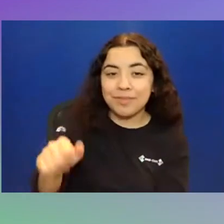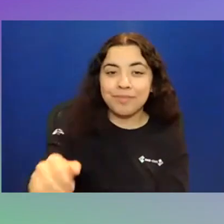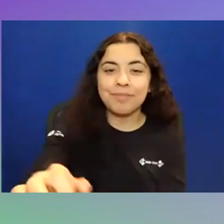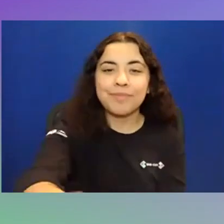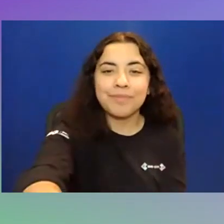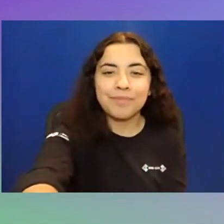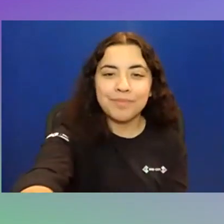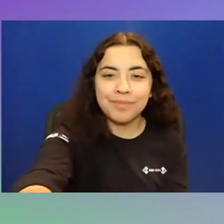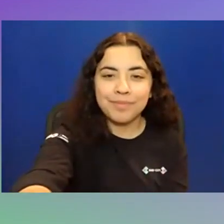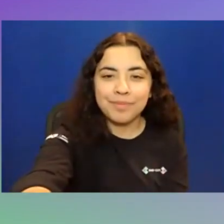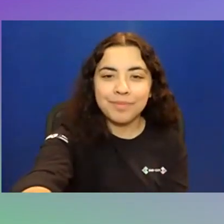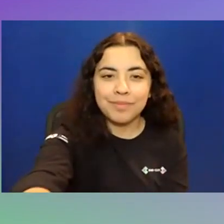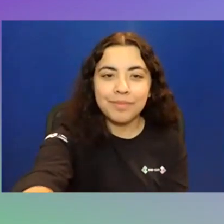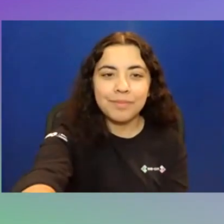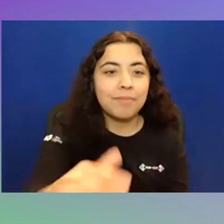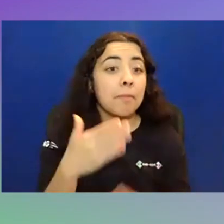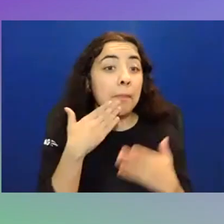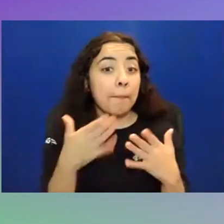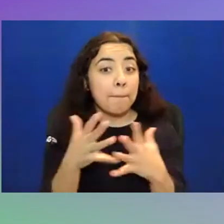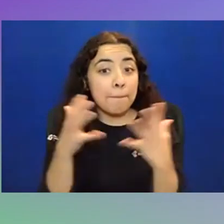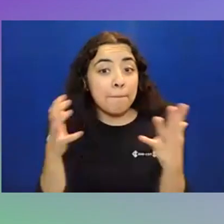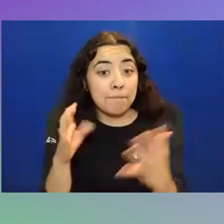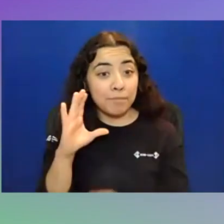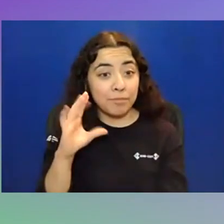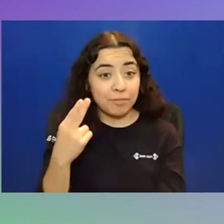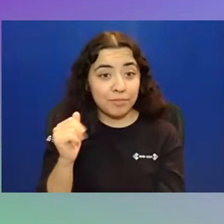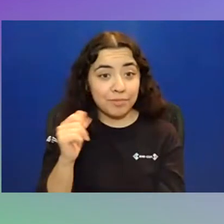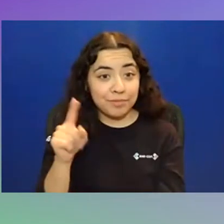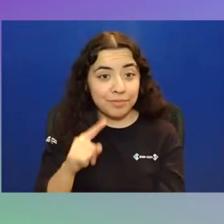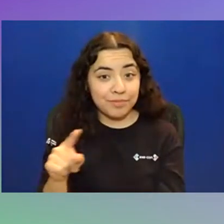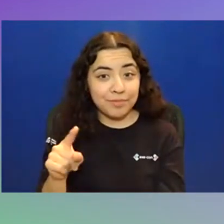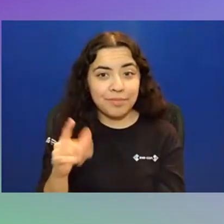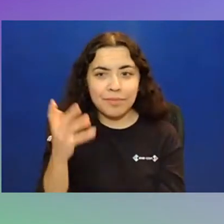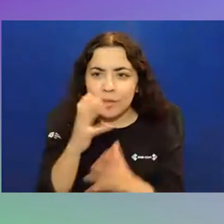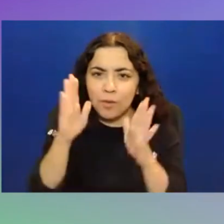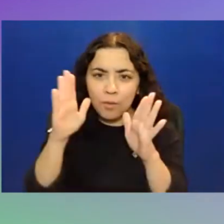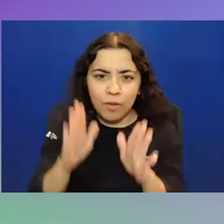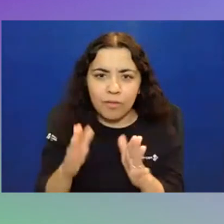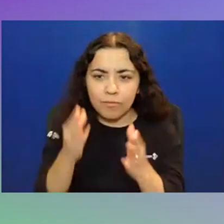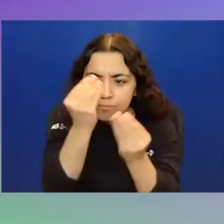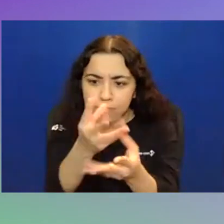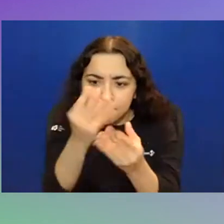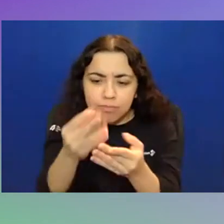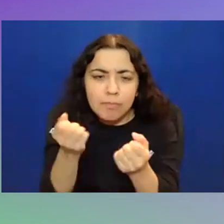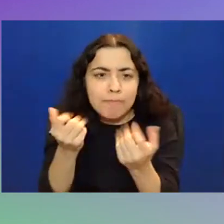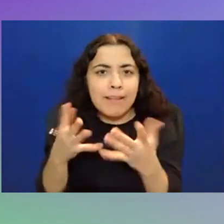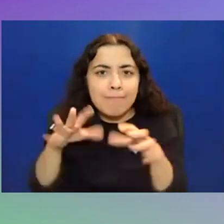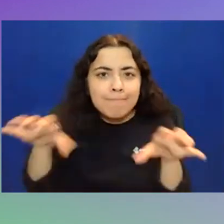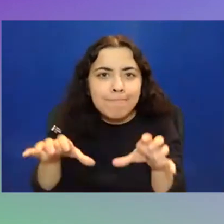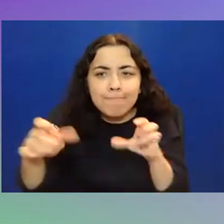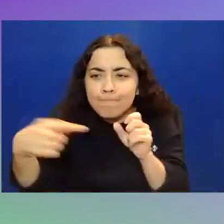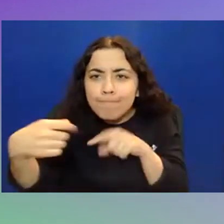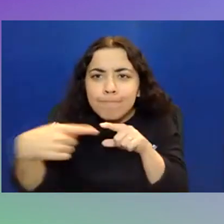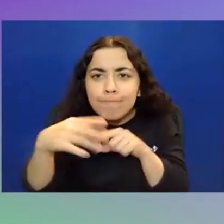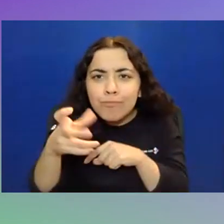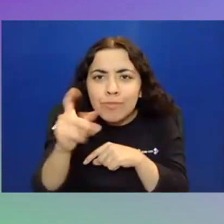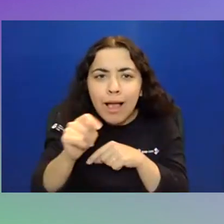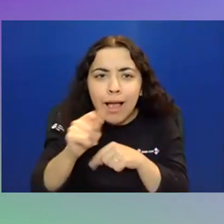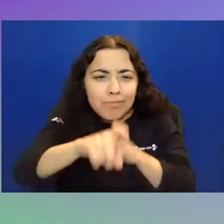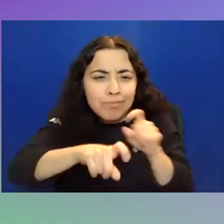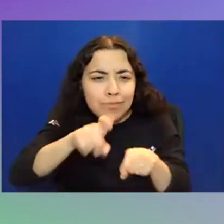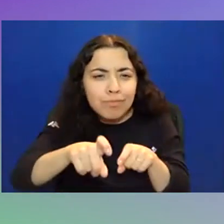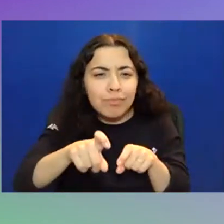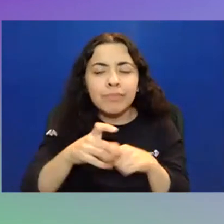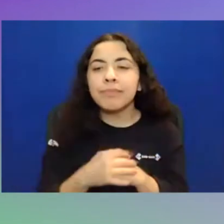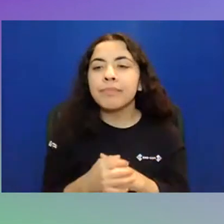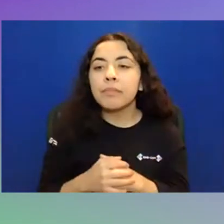much, Chaz. That was some great content. We had lots of activity in the chat and questions. We are a little short on time, but I think we